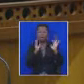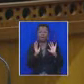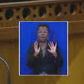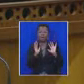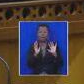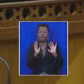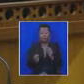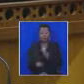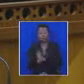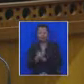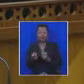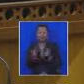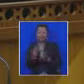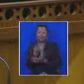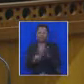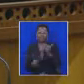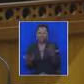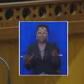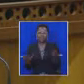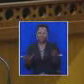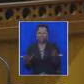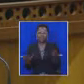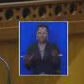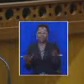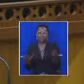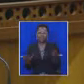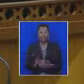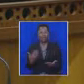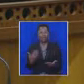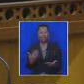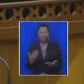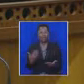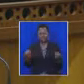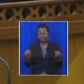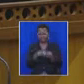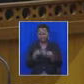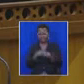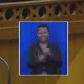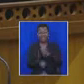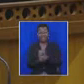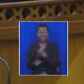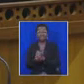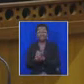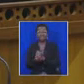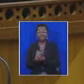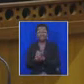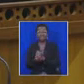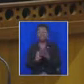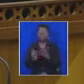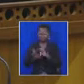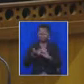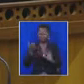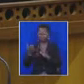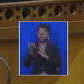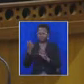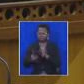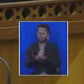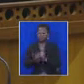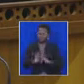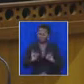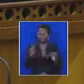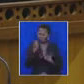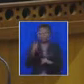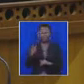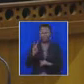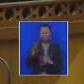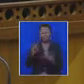So when the protests then reach a certain level of violence and destruction of property, and we saw that on TV. There are few other methods, apart from